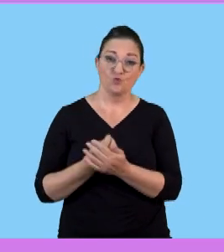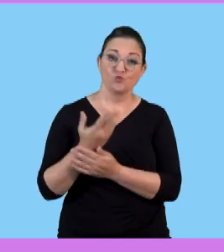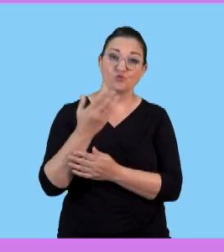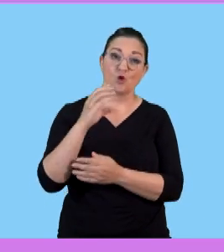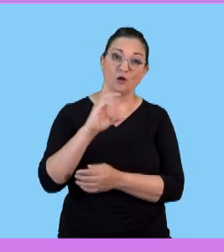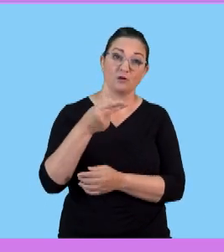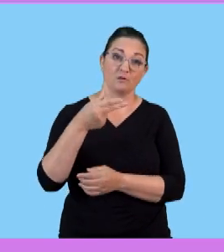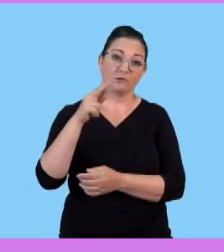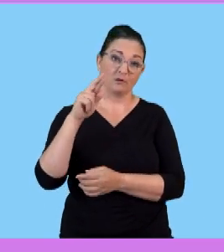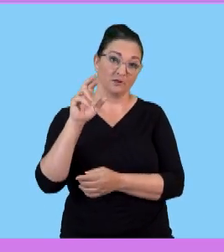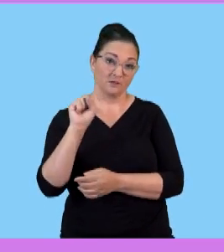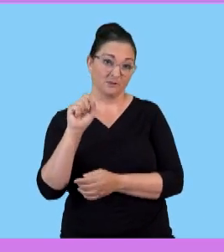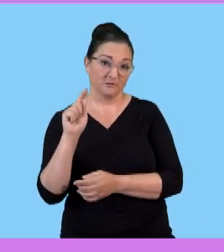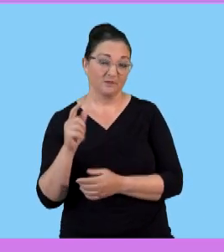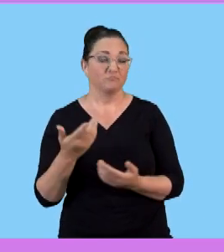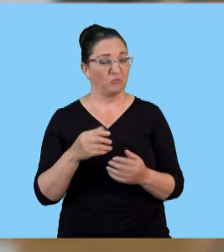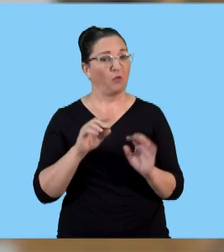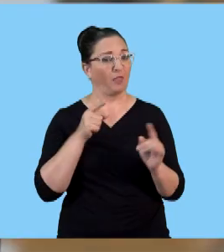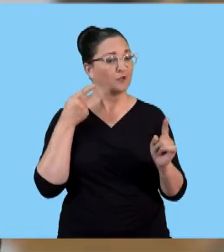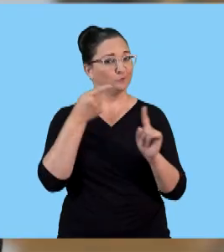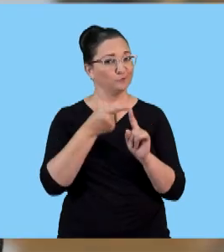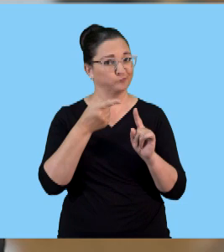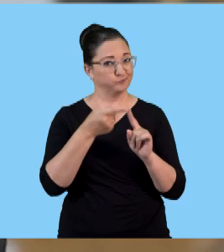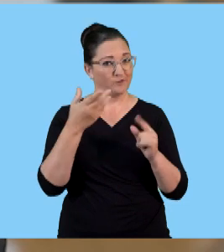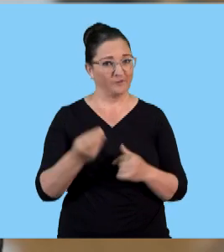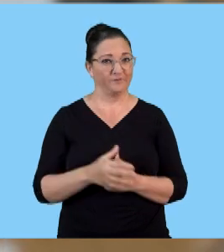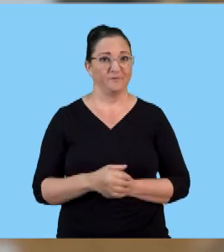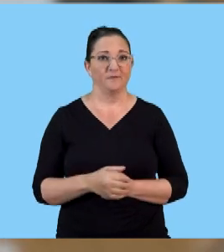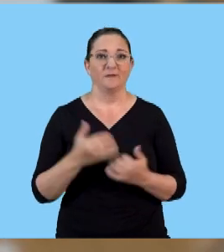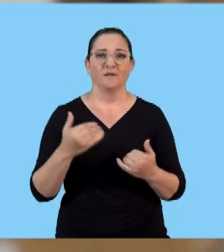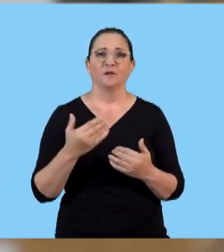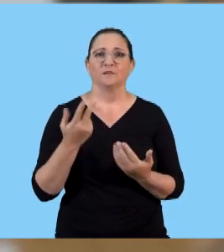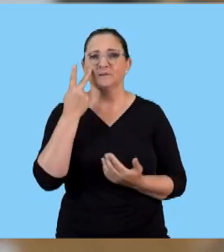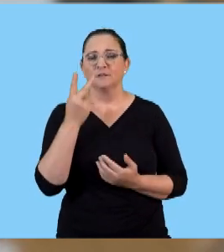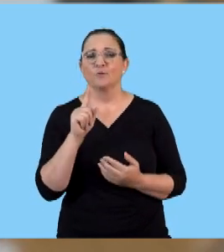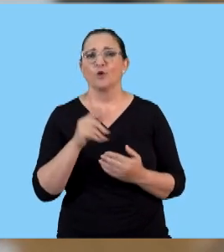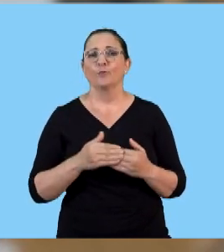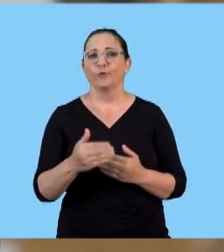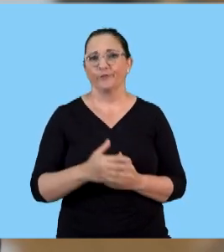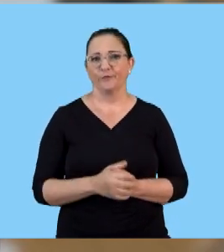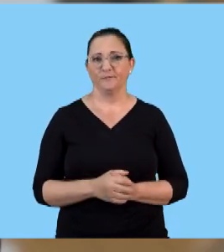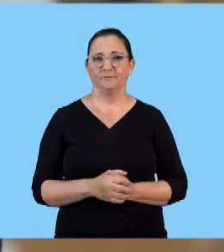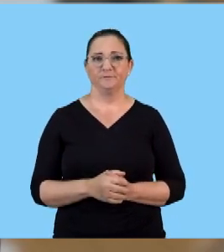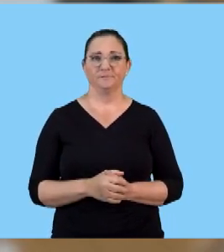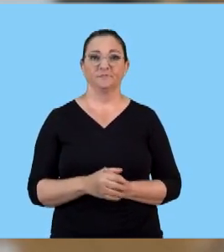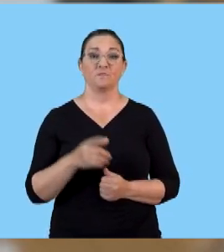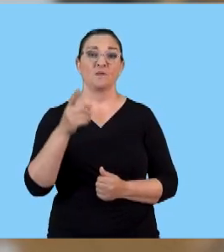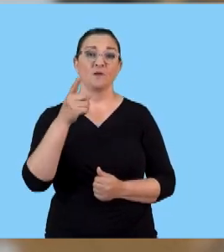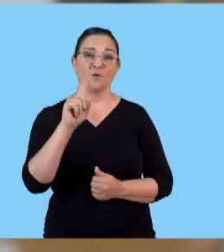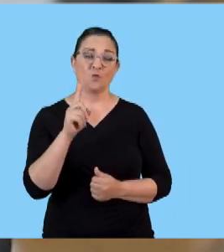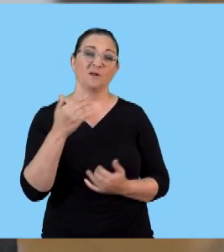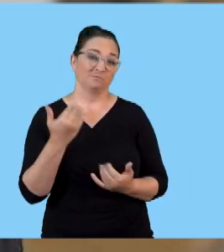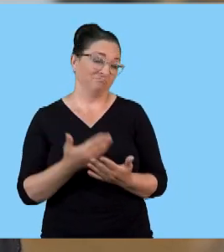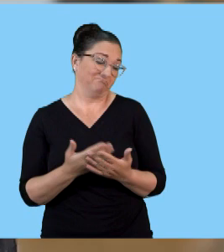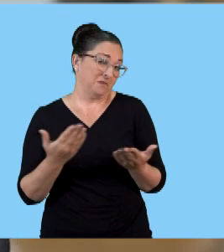successfully. All right, so those are our lesson objectives. Now let us quickly move forward by looking at what